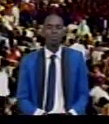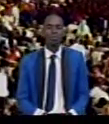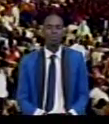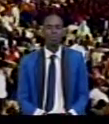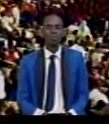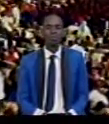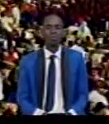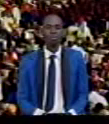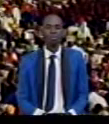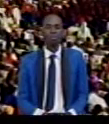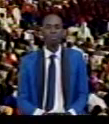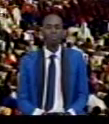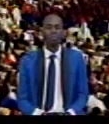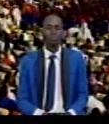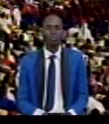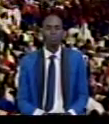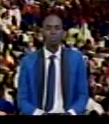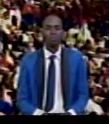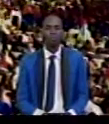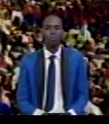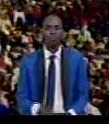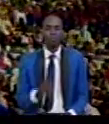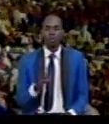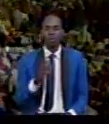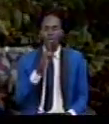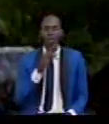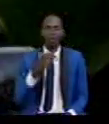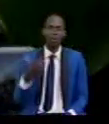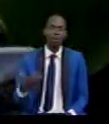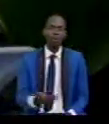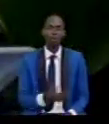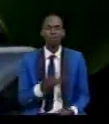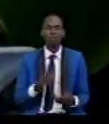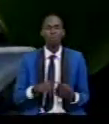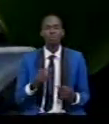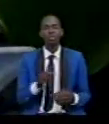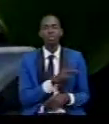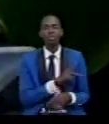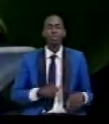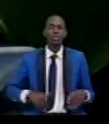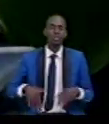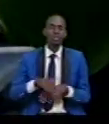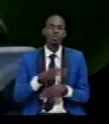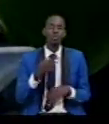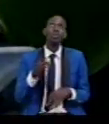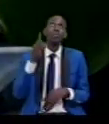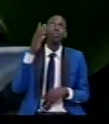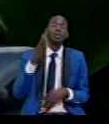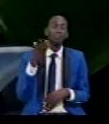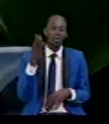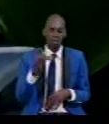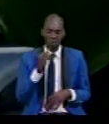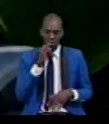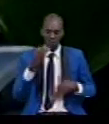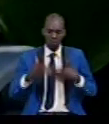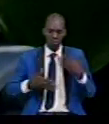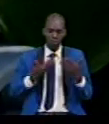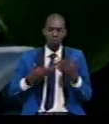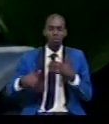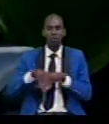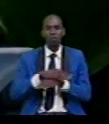You are welcome to the kingdom of God. There is joy in heaven over your life.